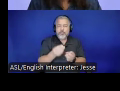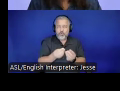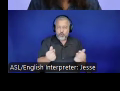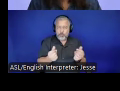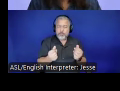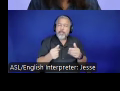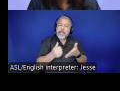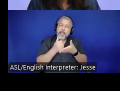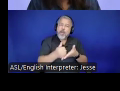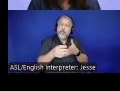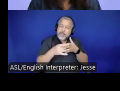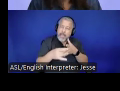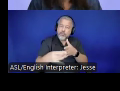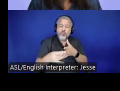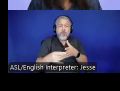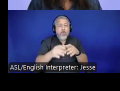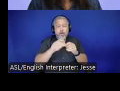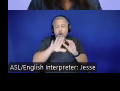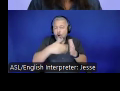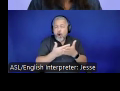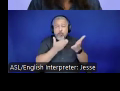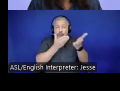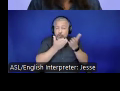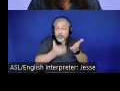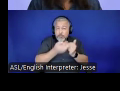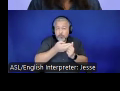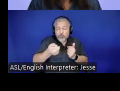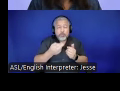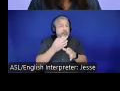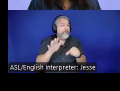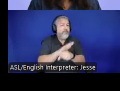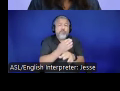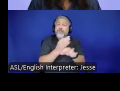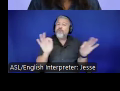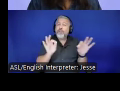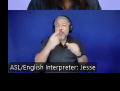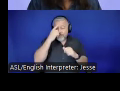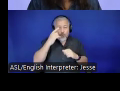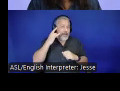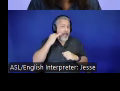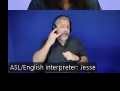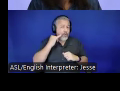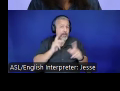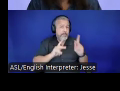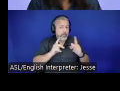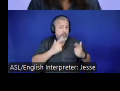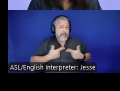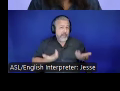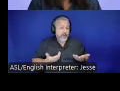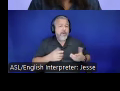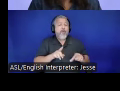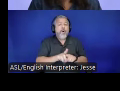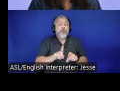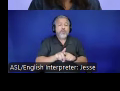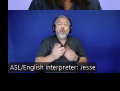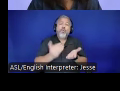completely free to Californians. We also have our reuse program offering gently used